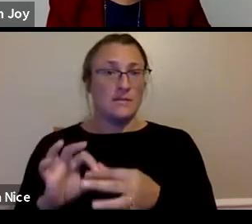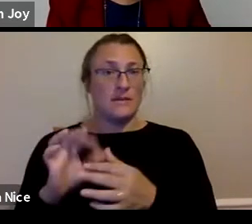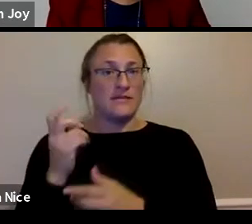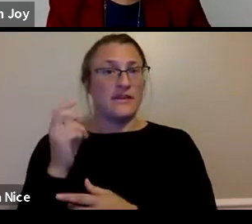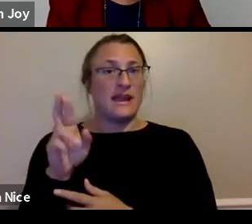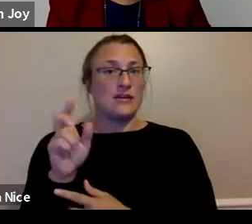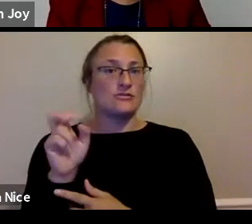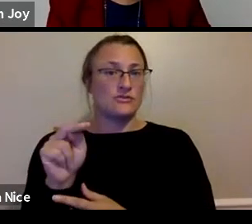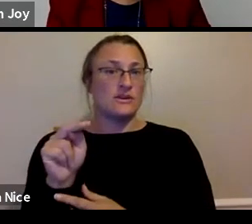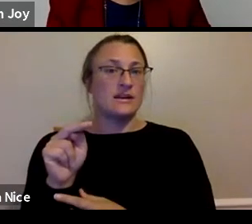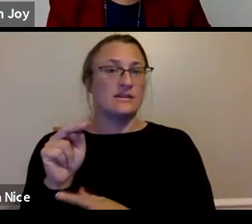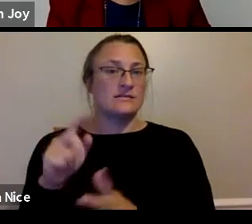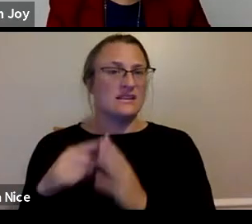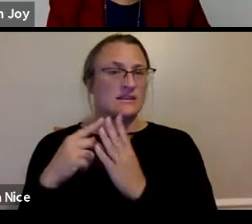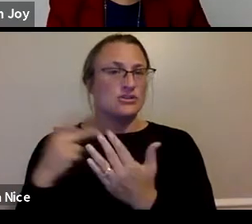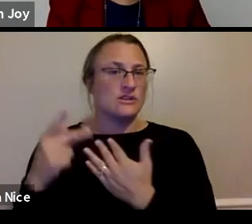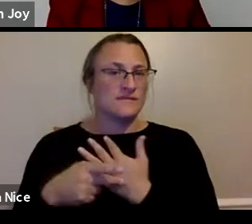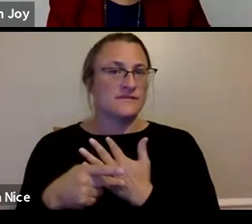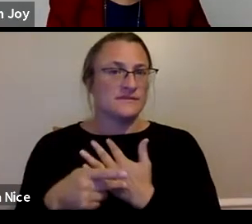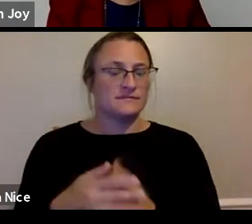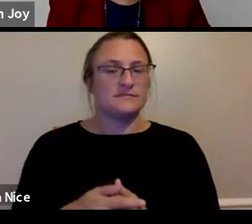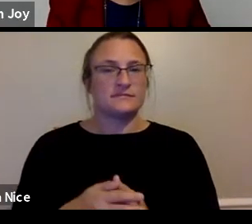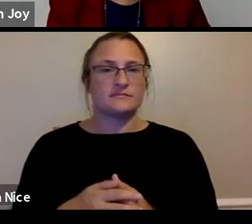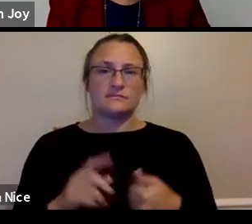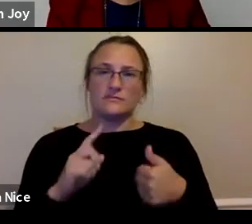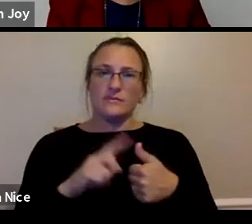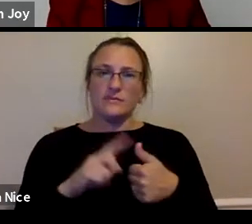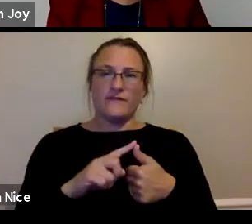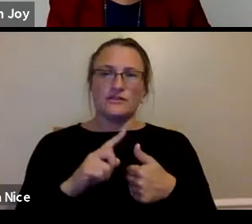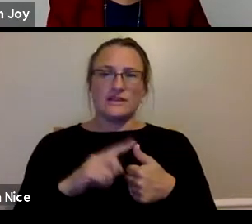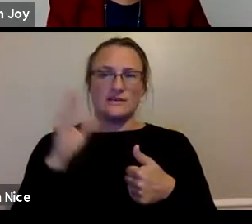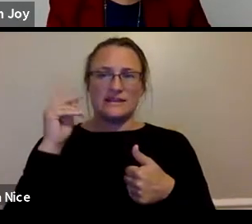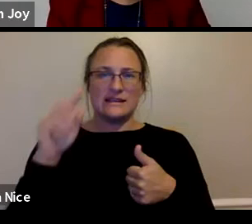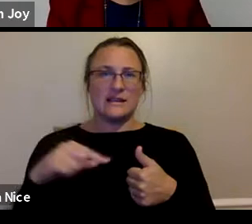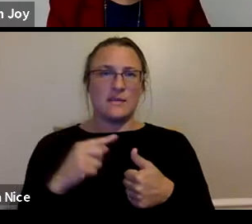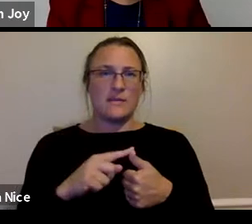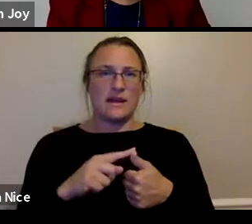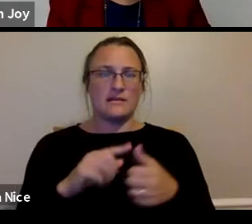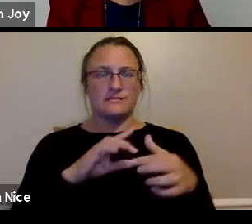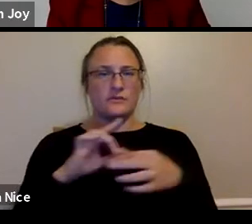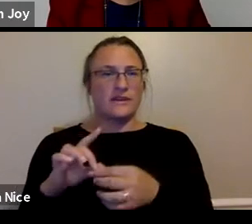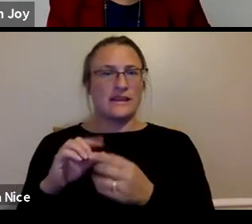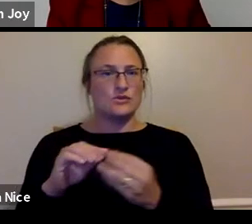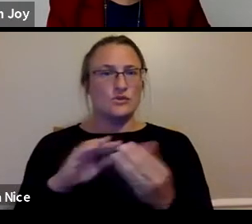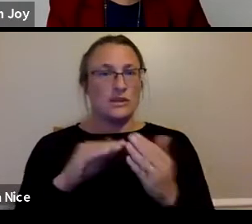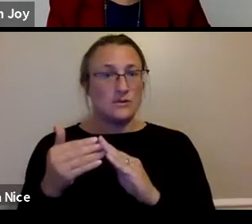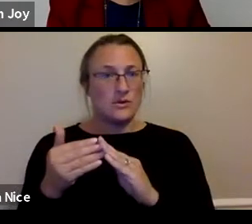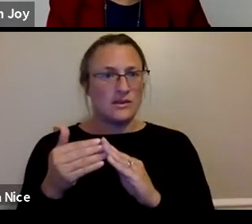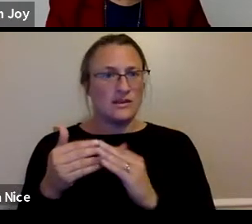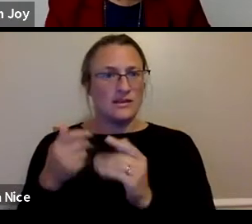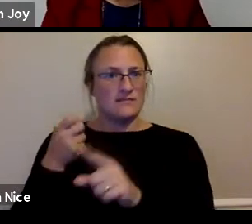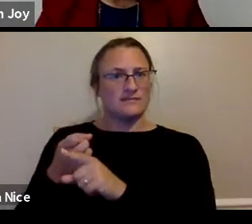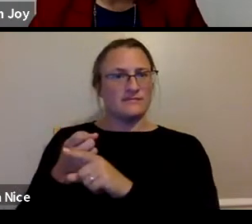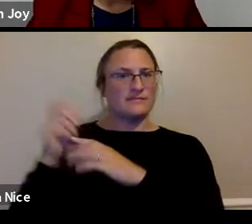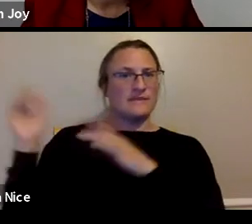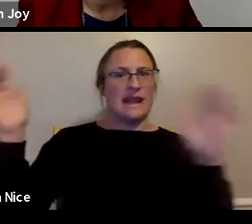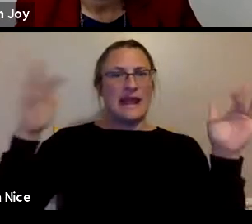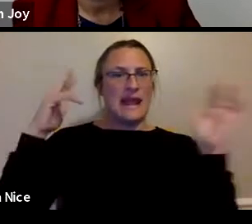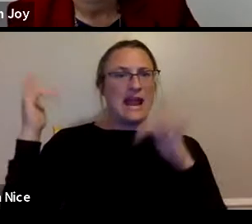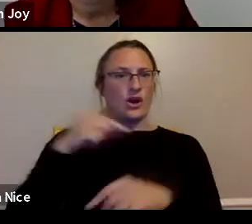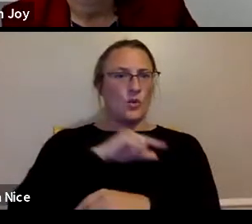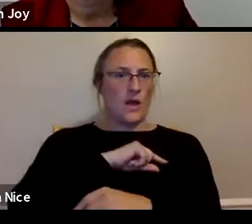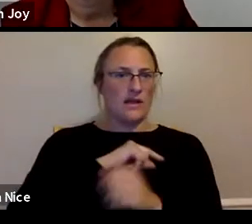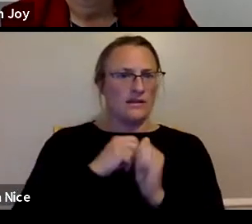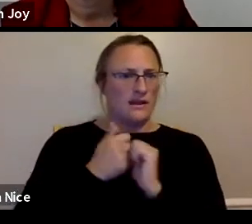the community. One of the things I was thinking about in regards to the community is how would it affect the air quality? Also, just